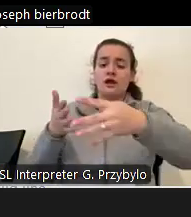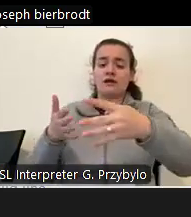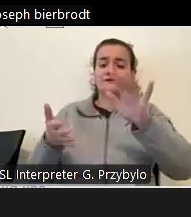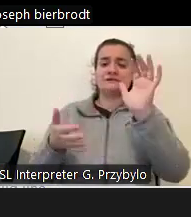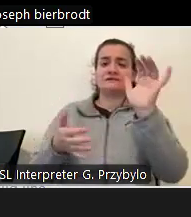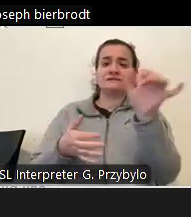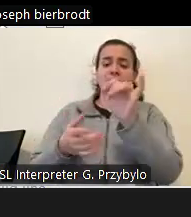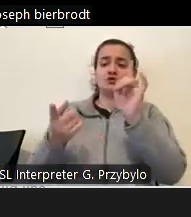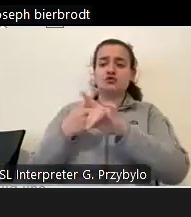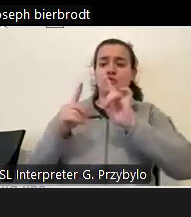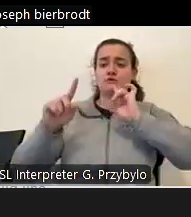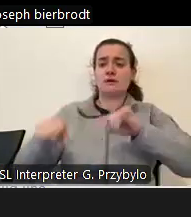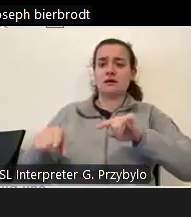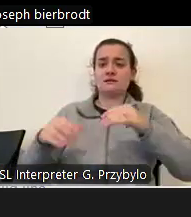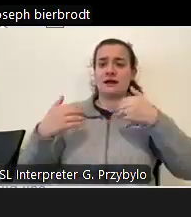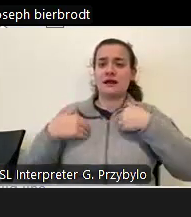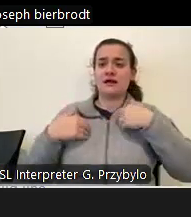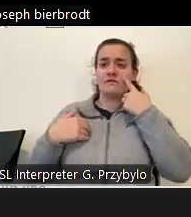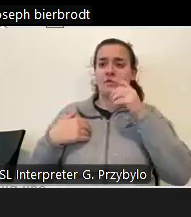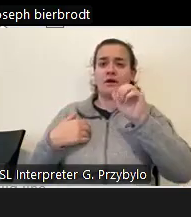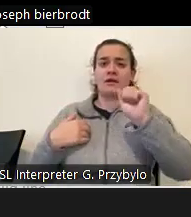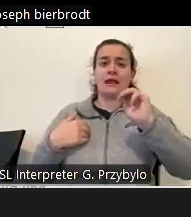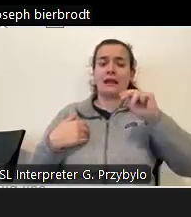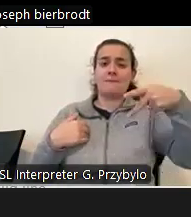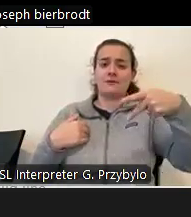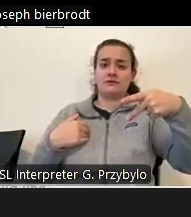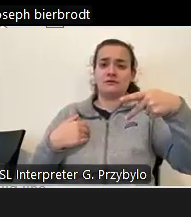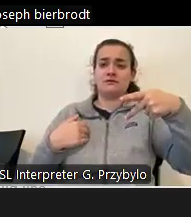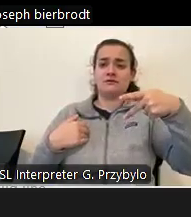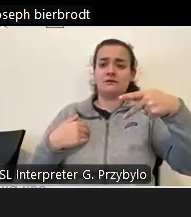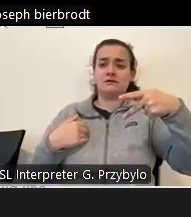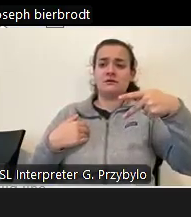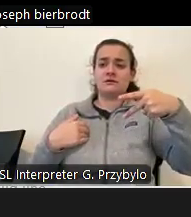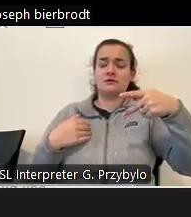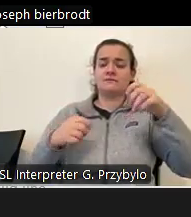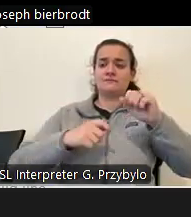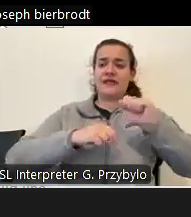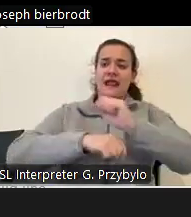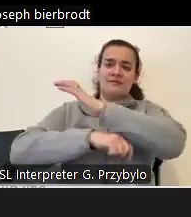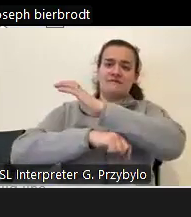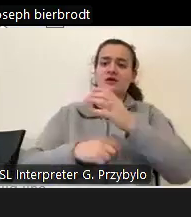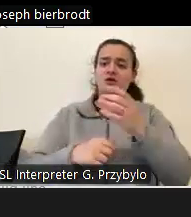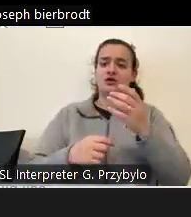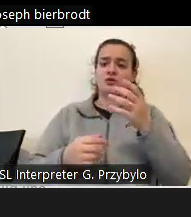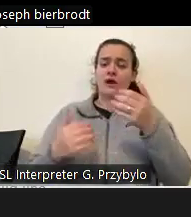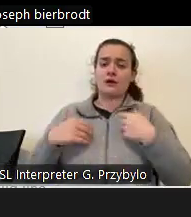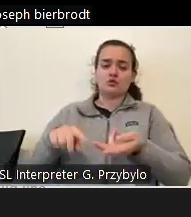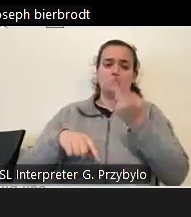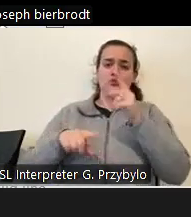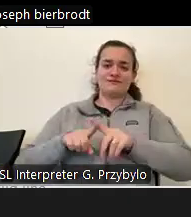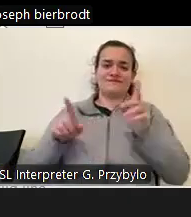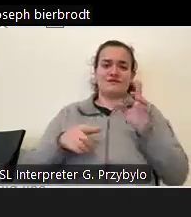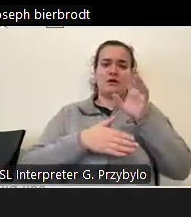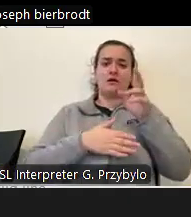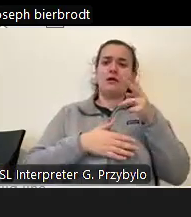response curve that we had for our amplifier, where I had two different cutoff frequencies. So if I'm